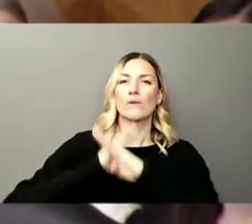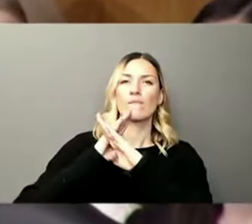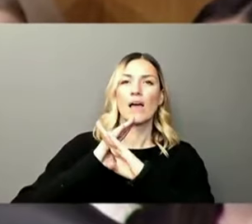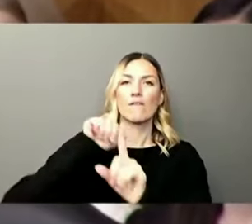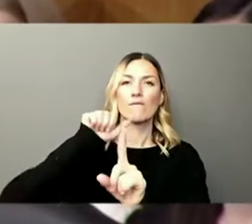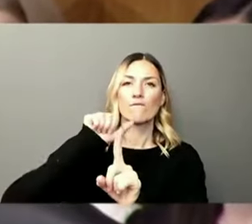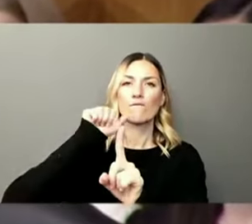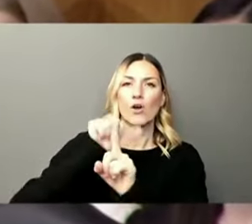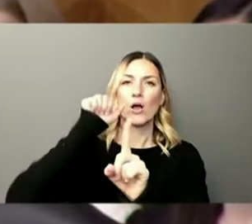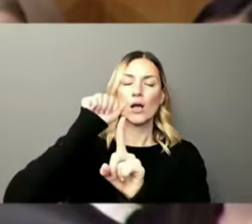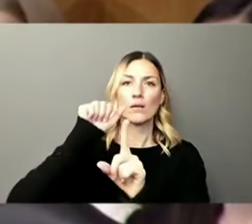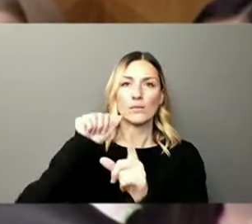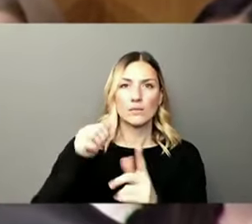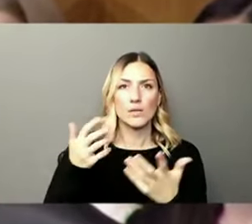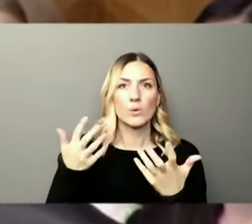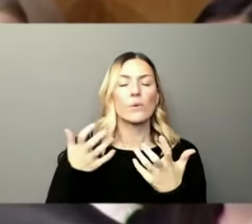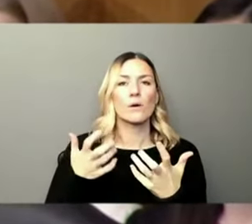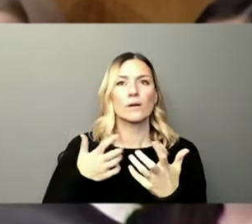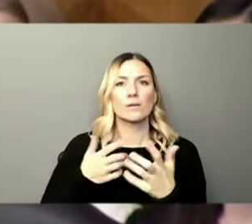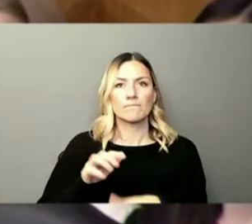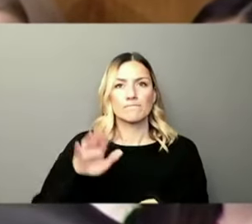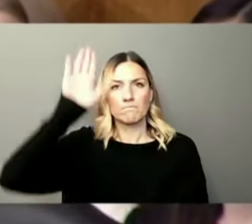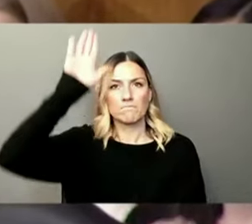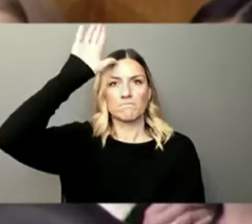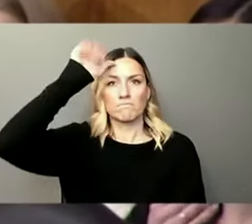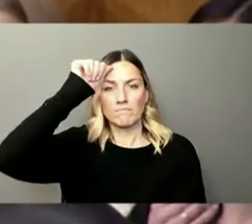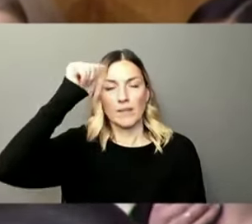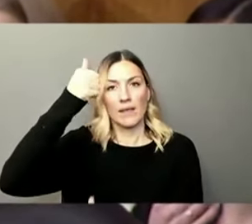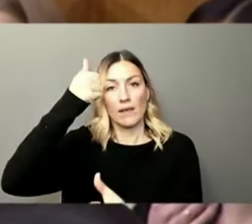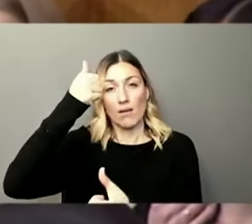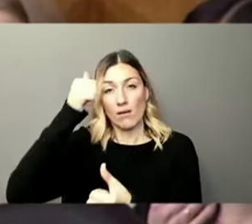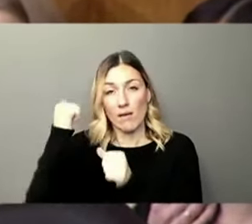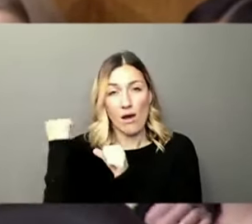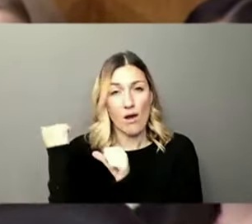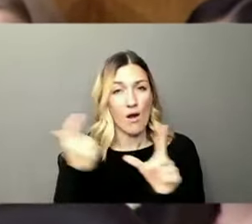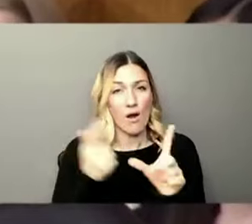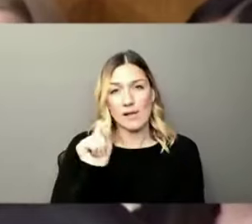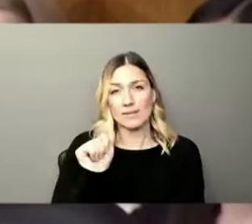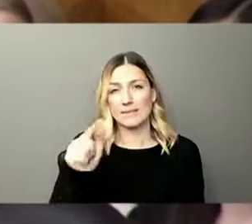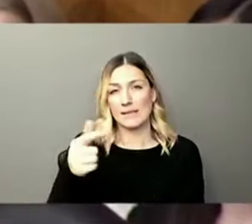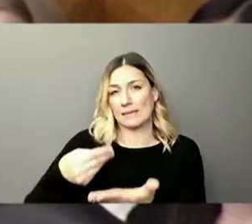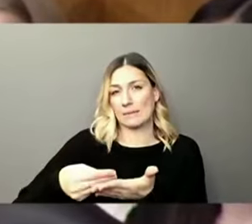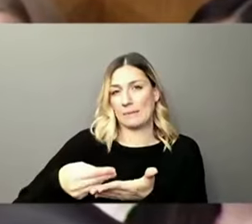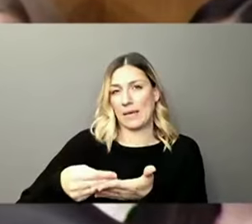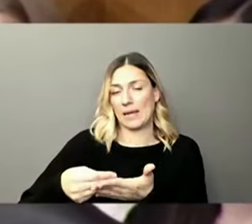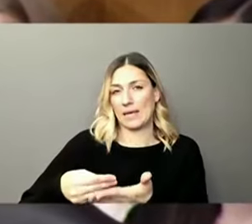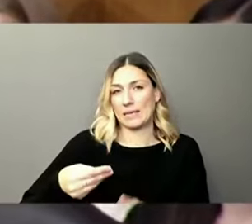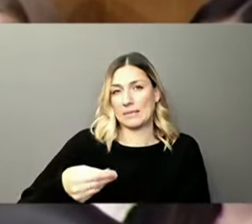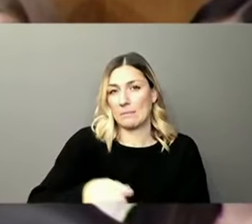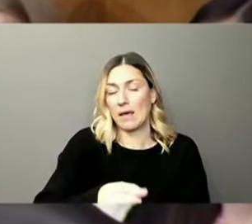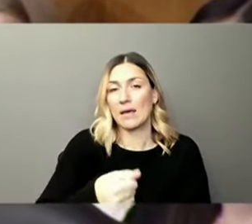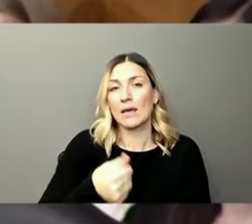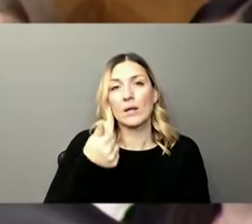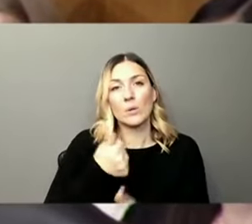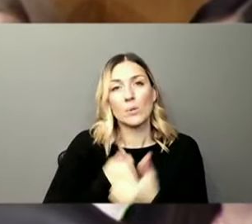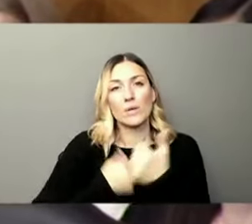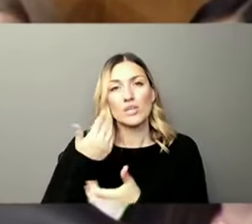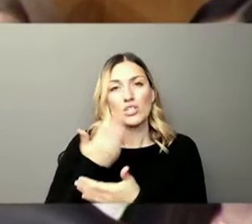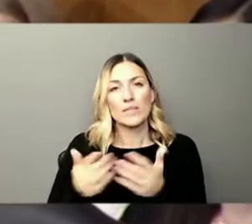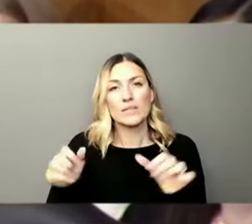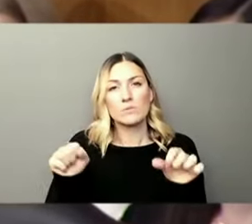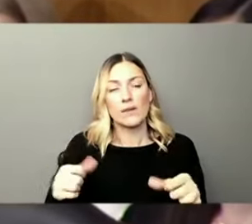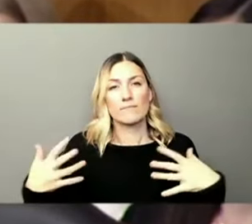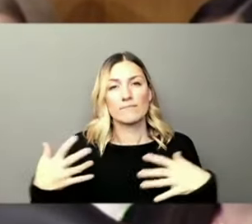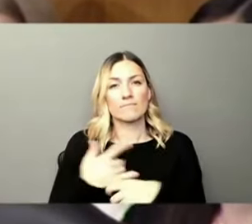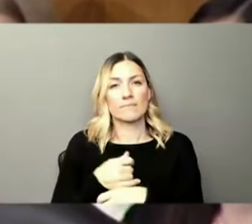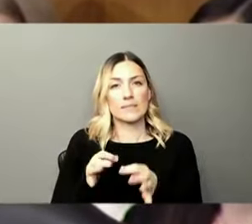are being vigilant with every tax dollar that is spent. What things do you think that we could simplify? And maybe this is